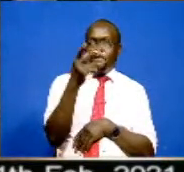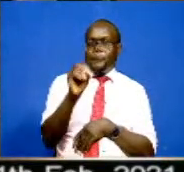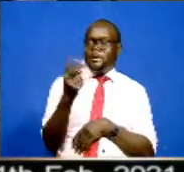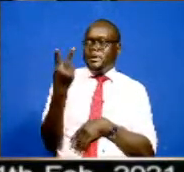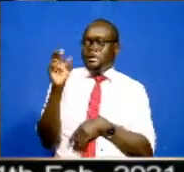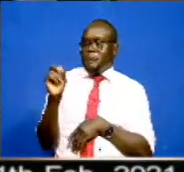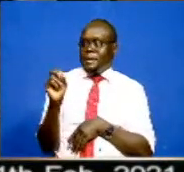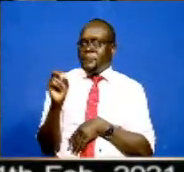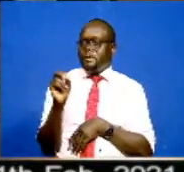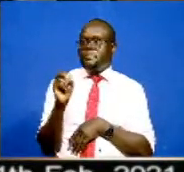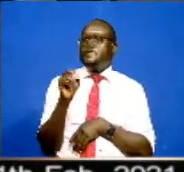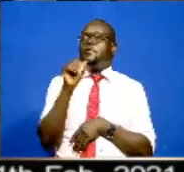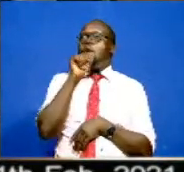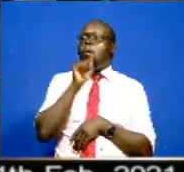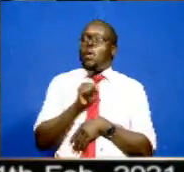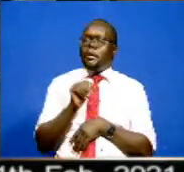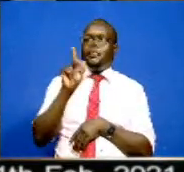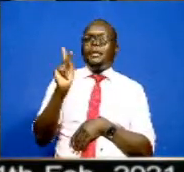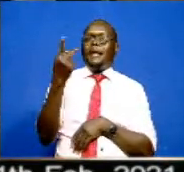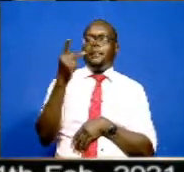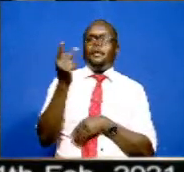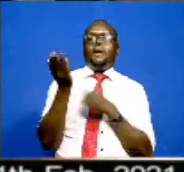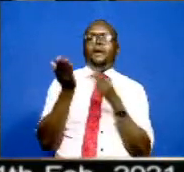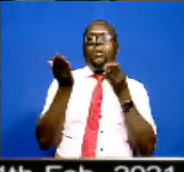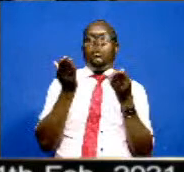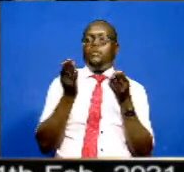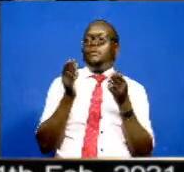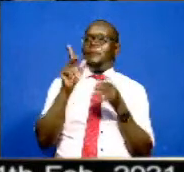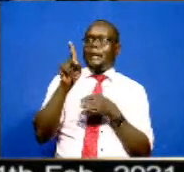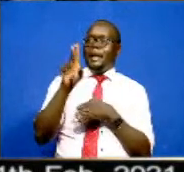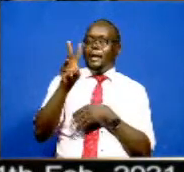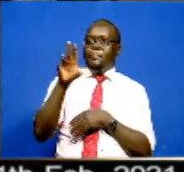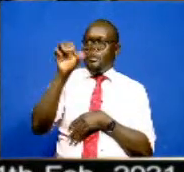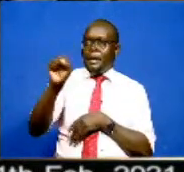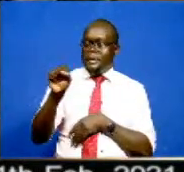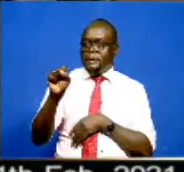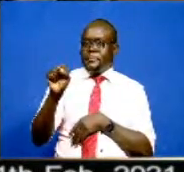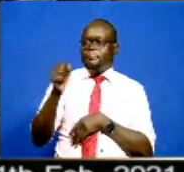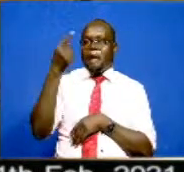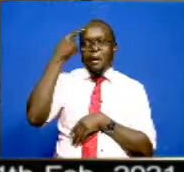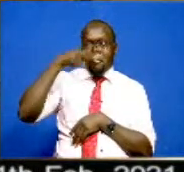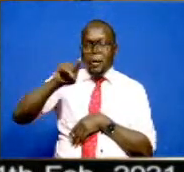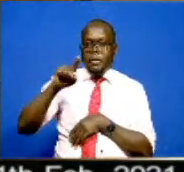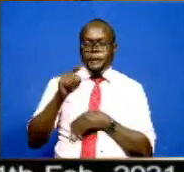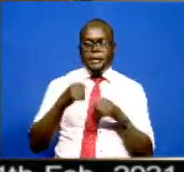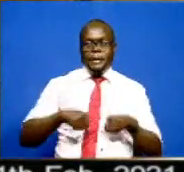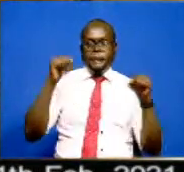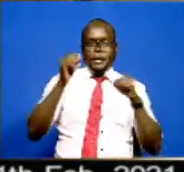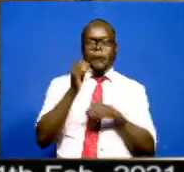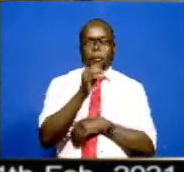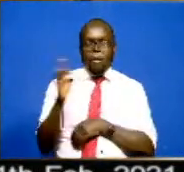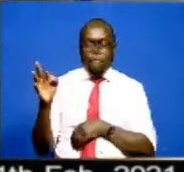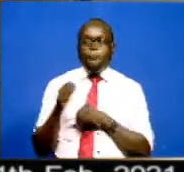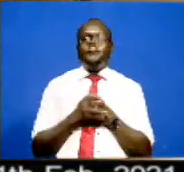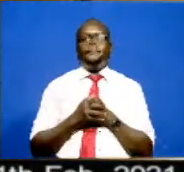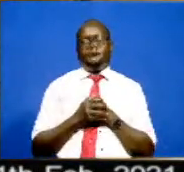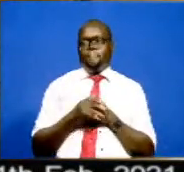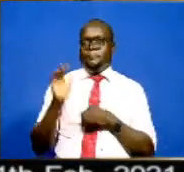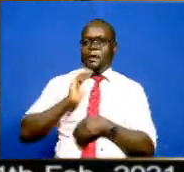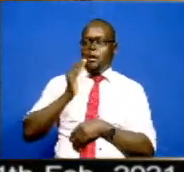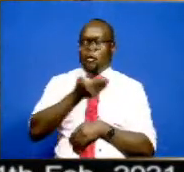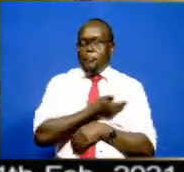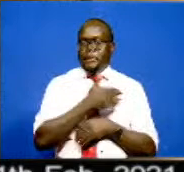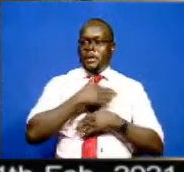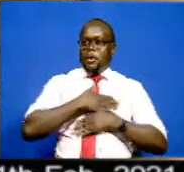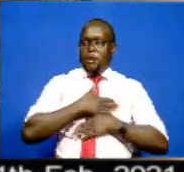2020 on the Kenya Wildlife Service Policy. The Chair of Environmental Committee, Honorable Kareke